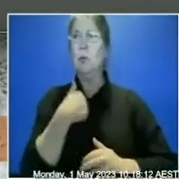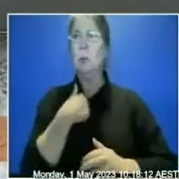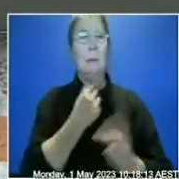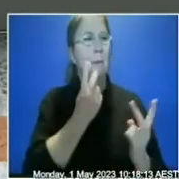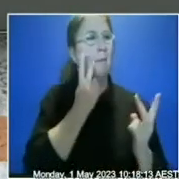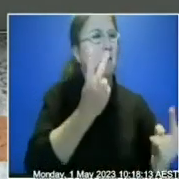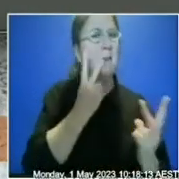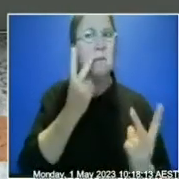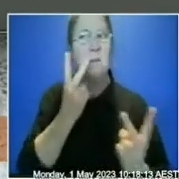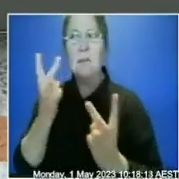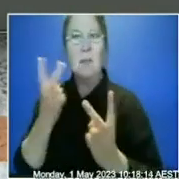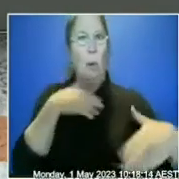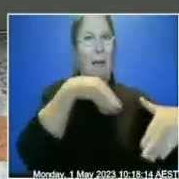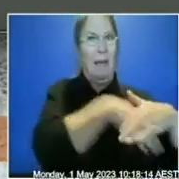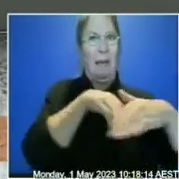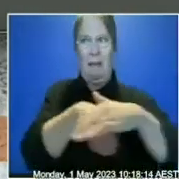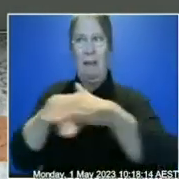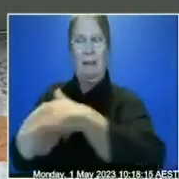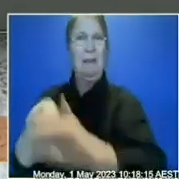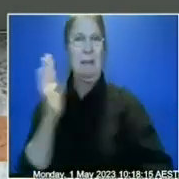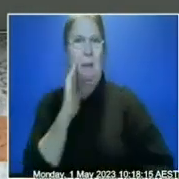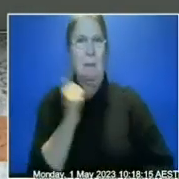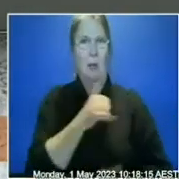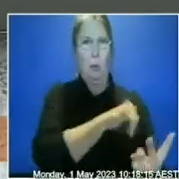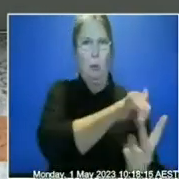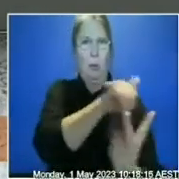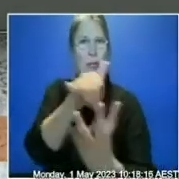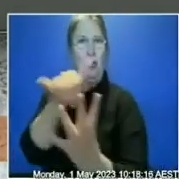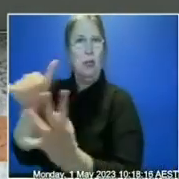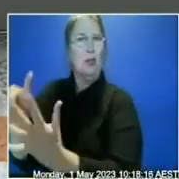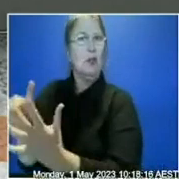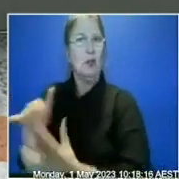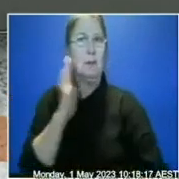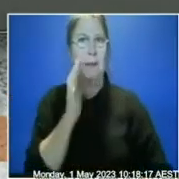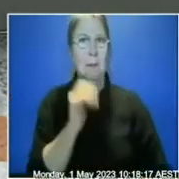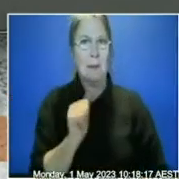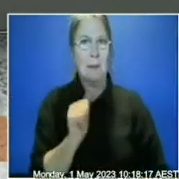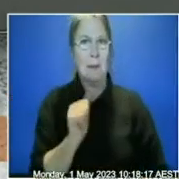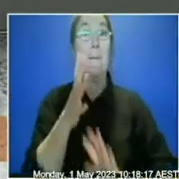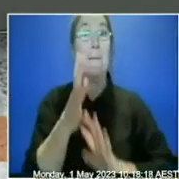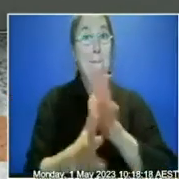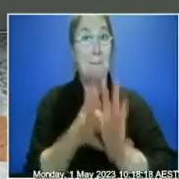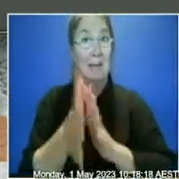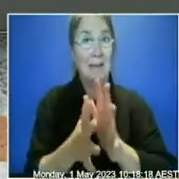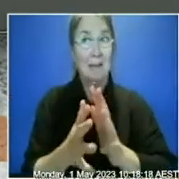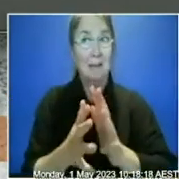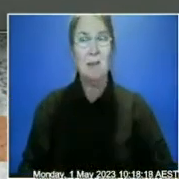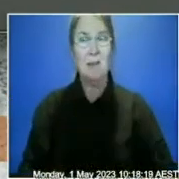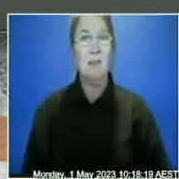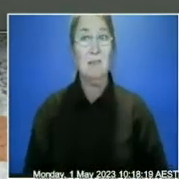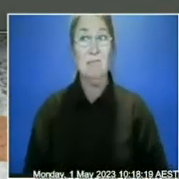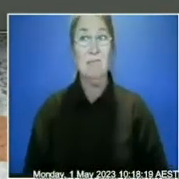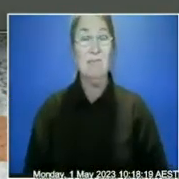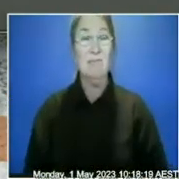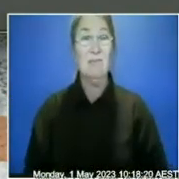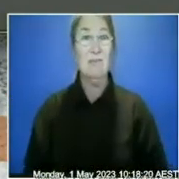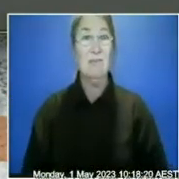there have been a lot of wrong doors for Aboriginal people looking for help in the mental health system? Yes.